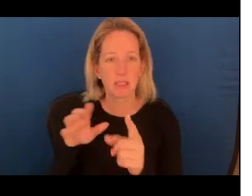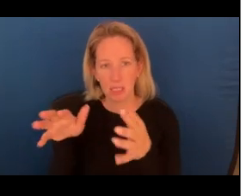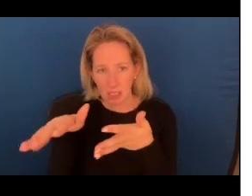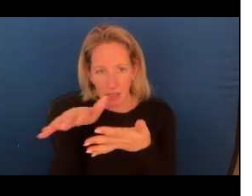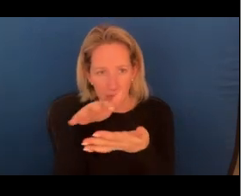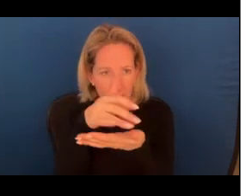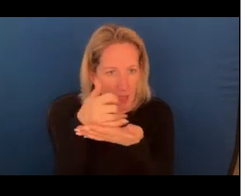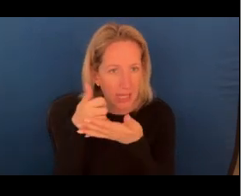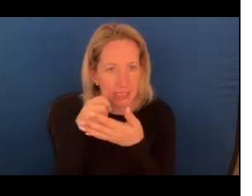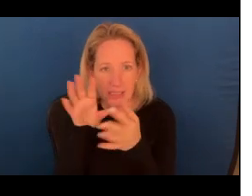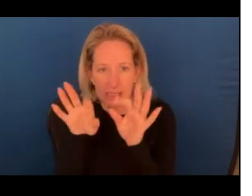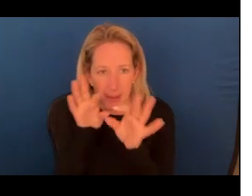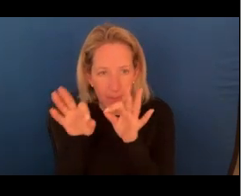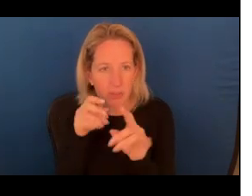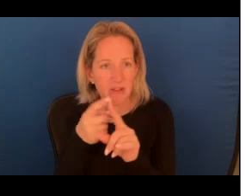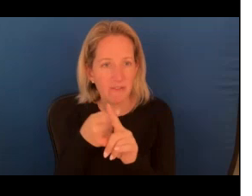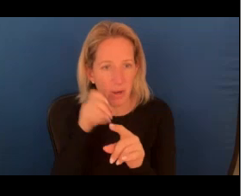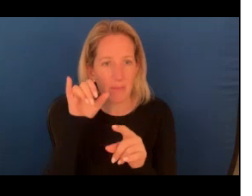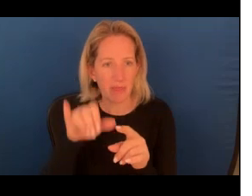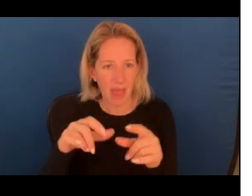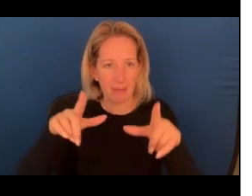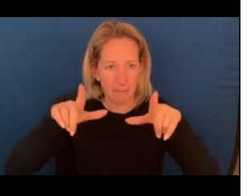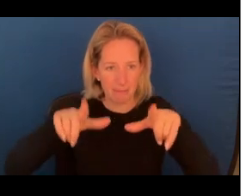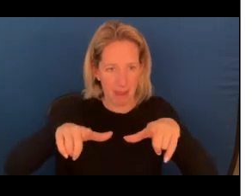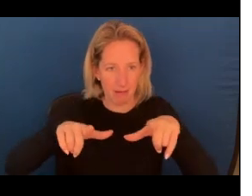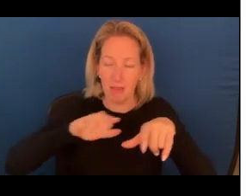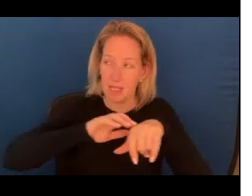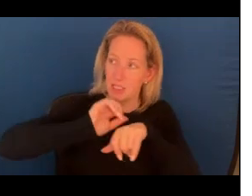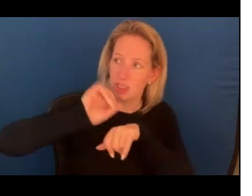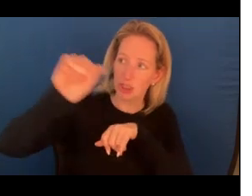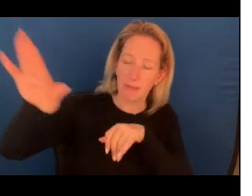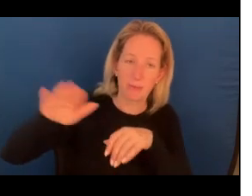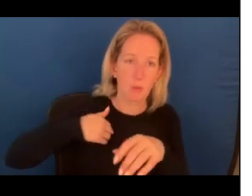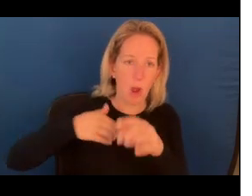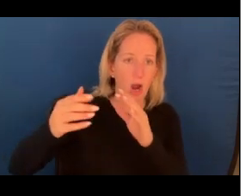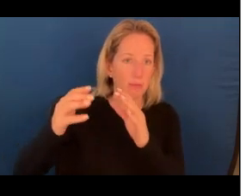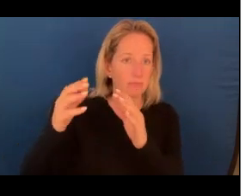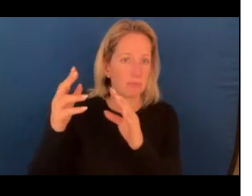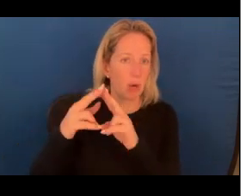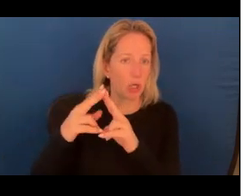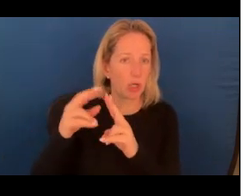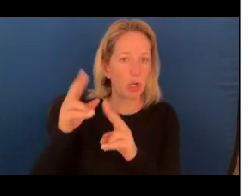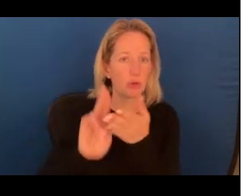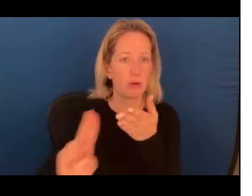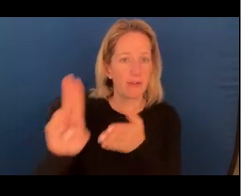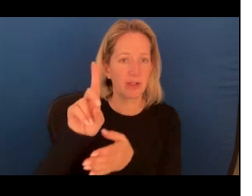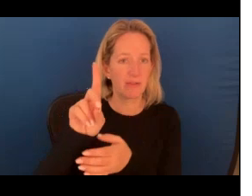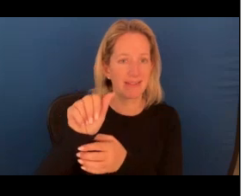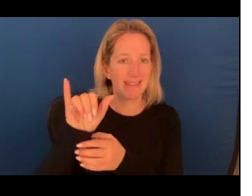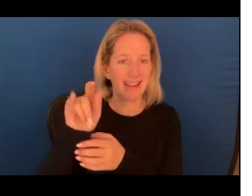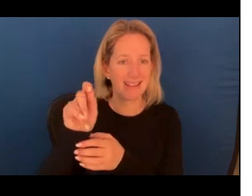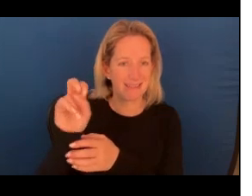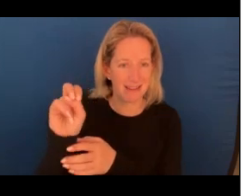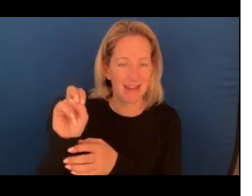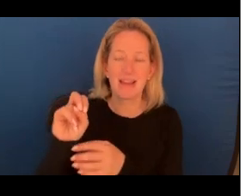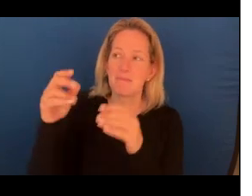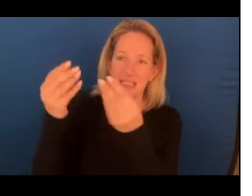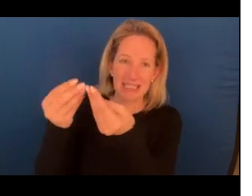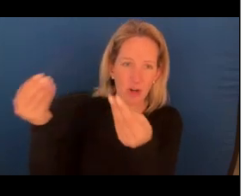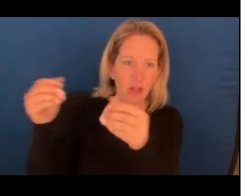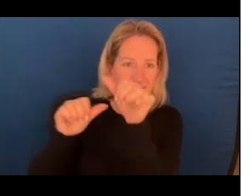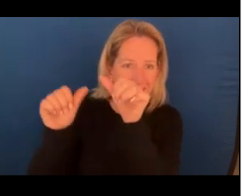those panels. And we are shipping those samples to our partners at the University of Dayton, who are material scientists and mechanical engineers who are